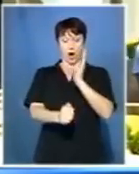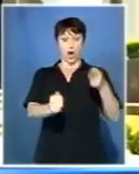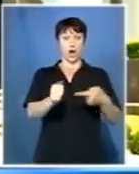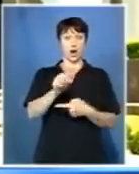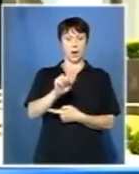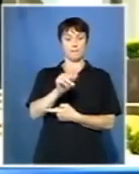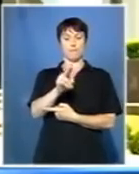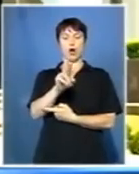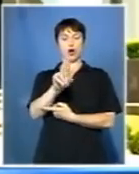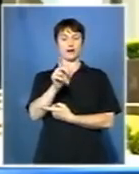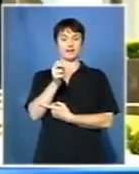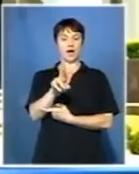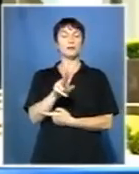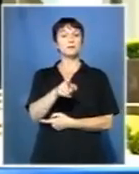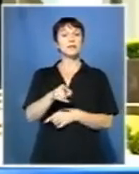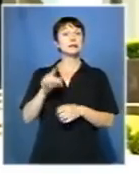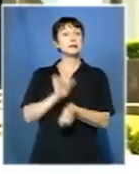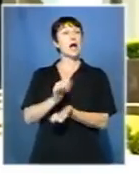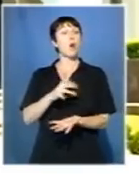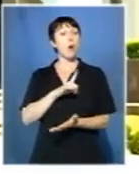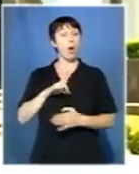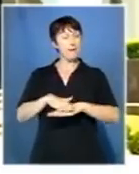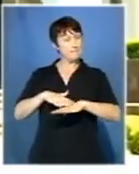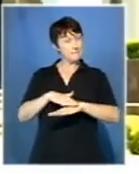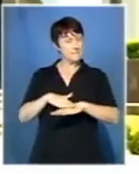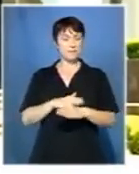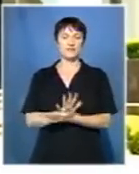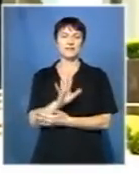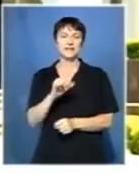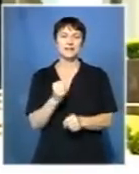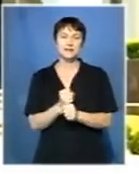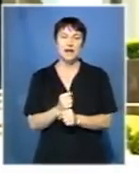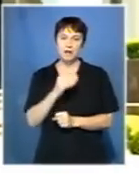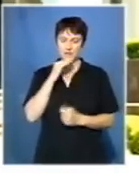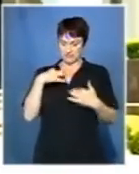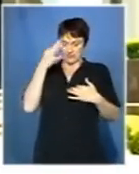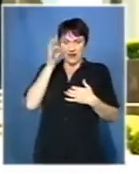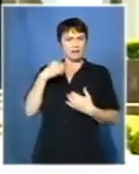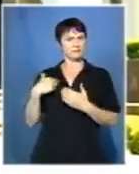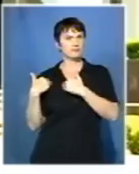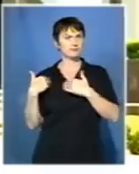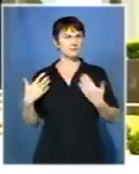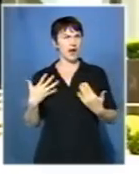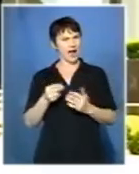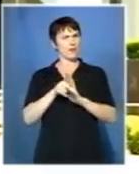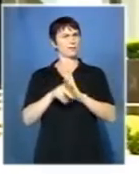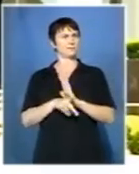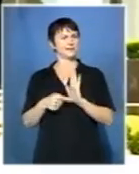years. And as a state, we've got a responsibility in terms of the legislation and our policy guidelines to ensure